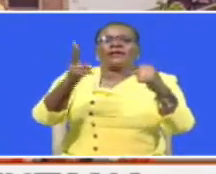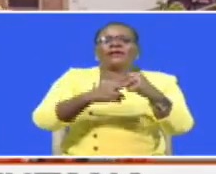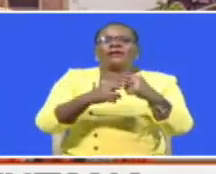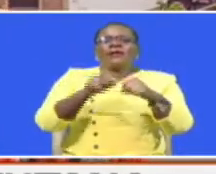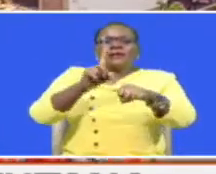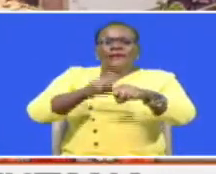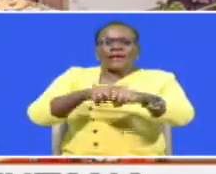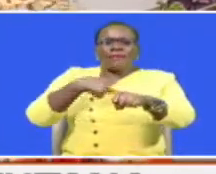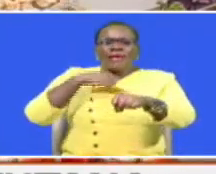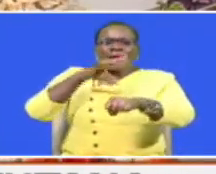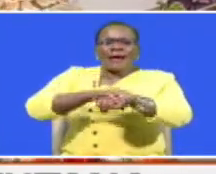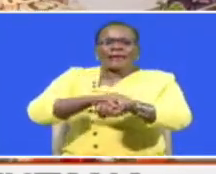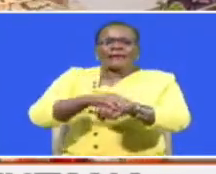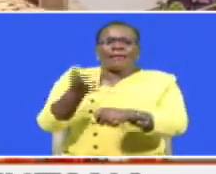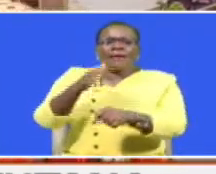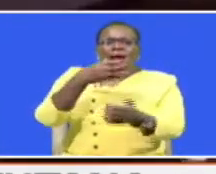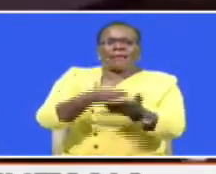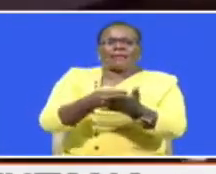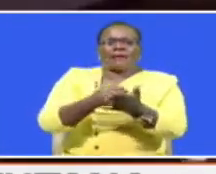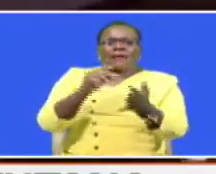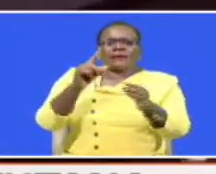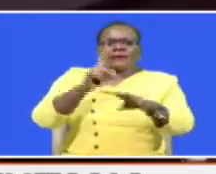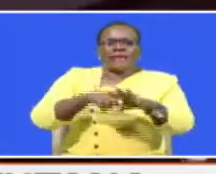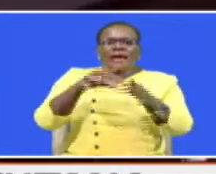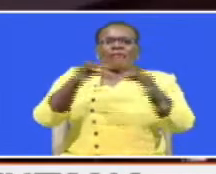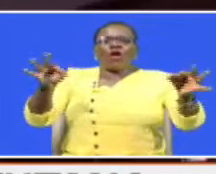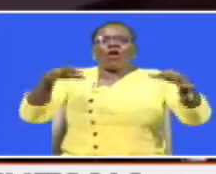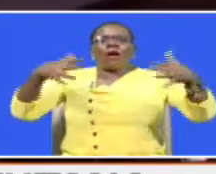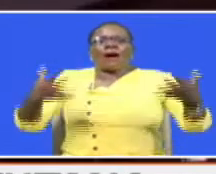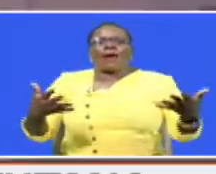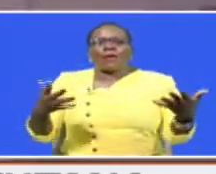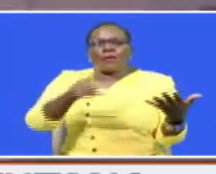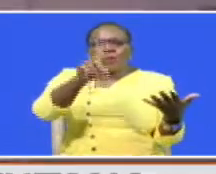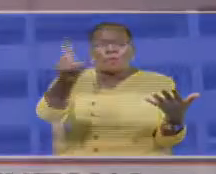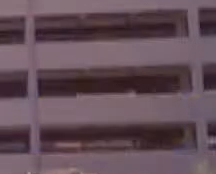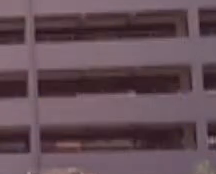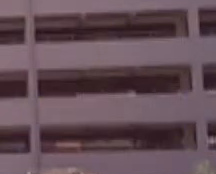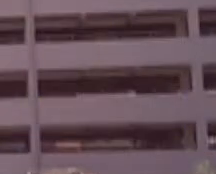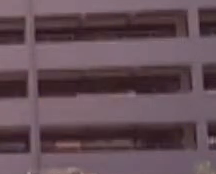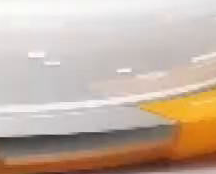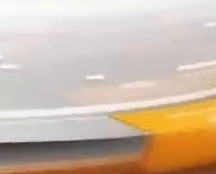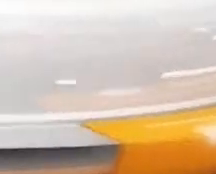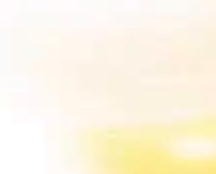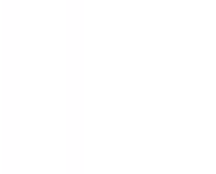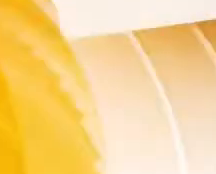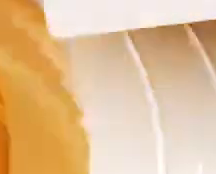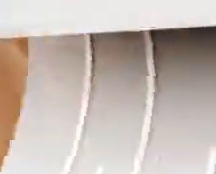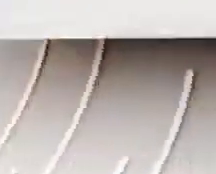get back? They're asking, what is the duration of time? Willy Lusige, KTN News, Nairobi.